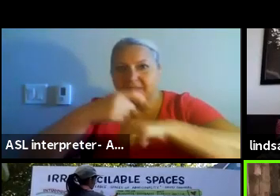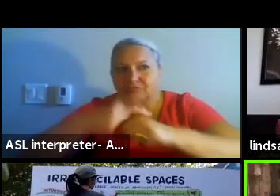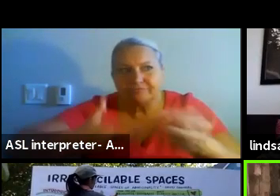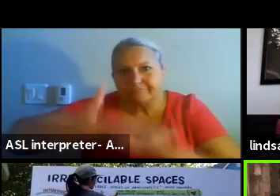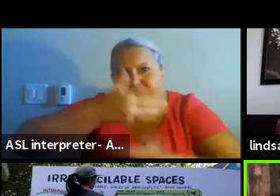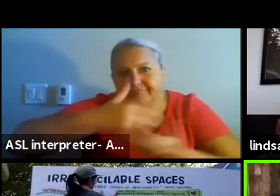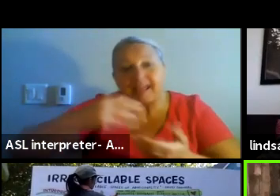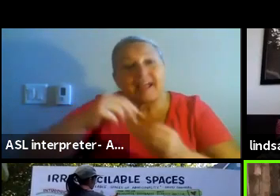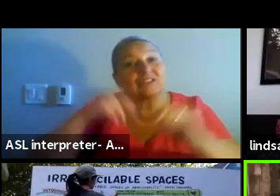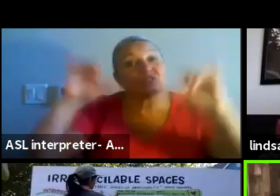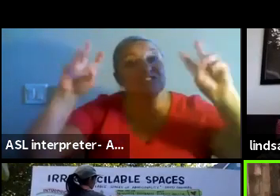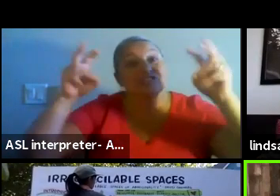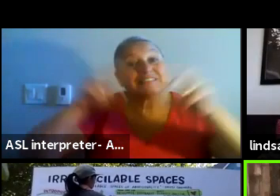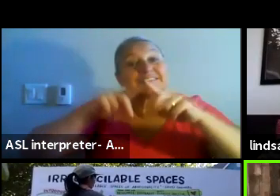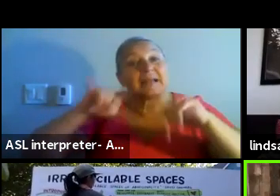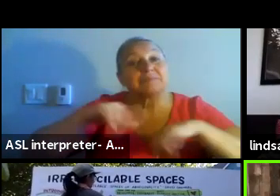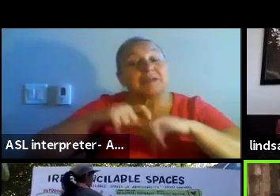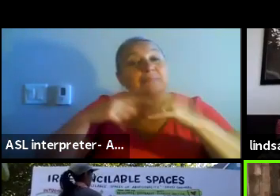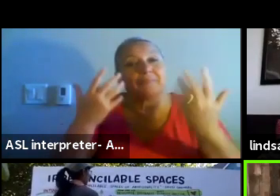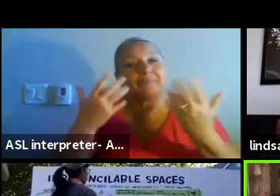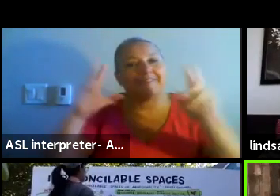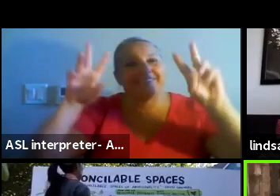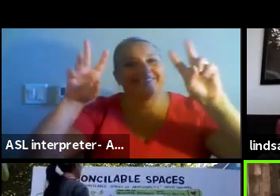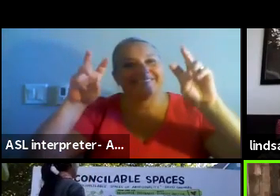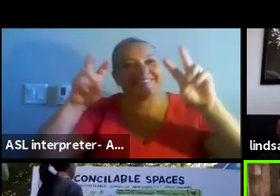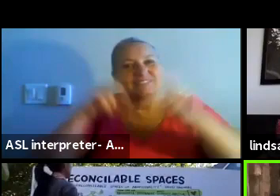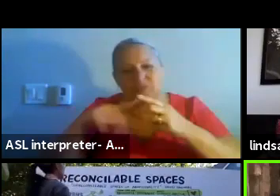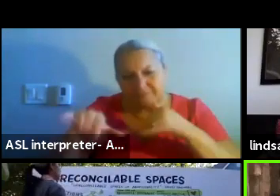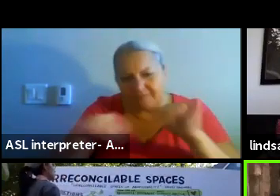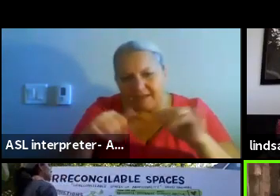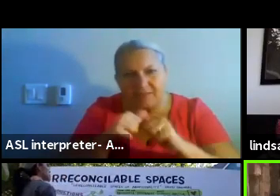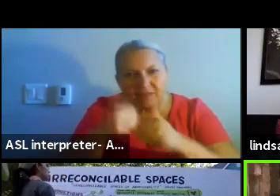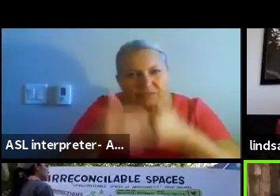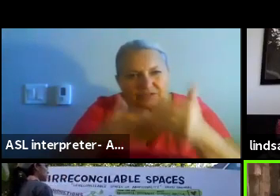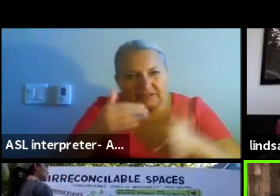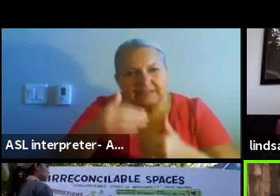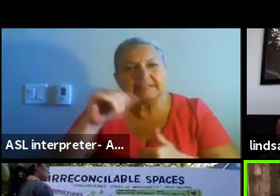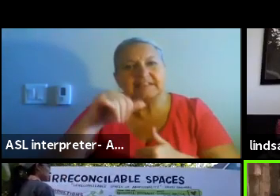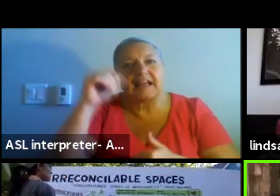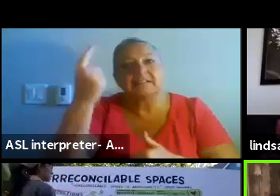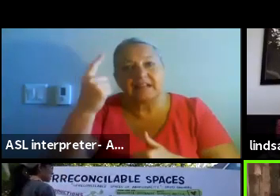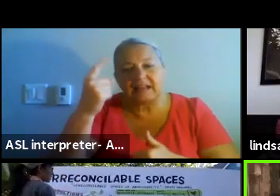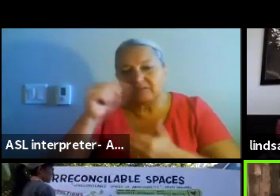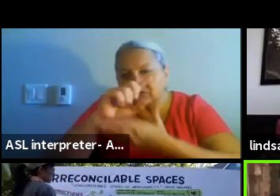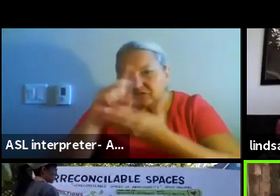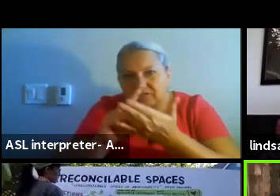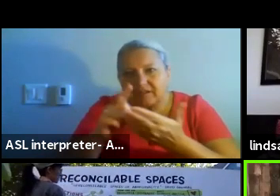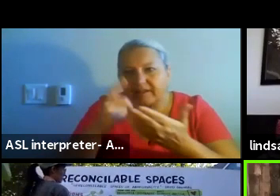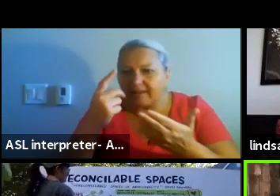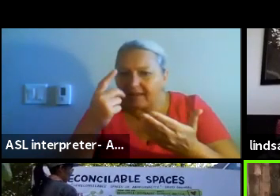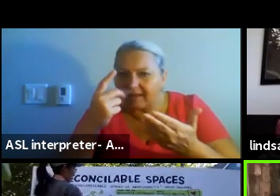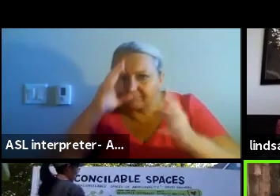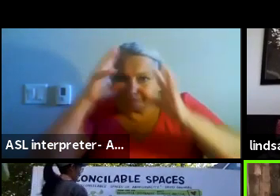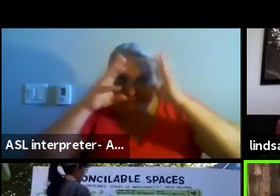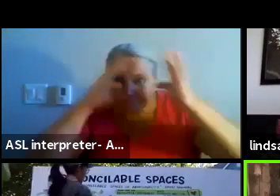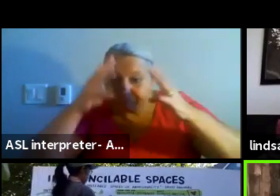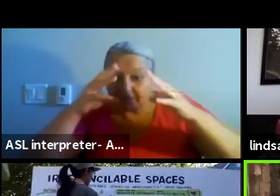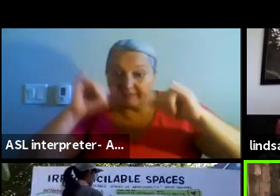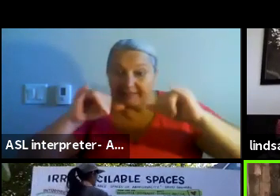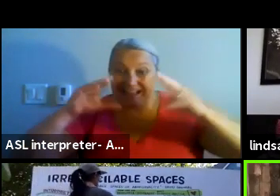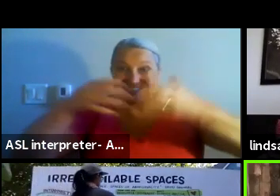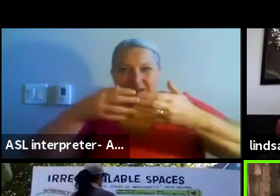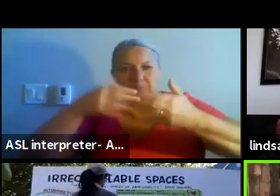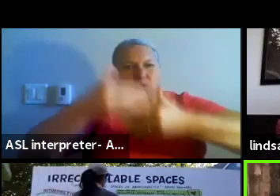a process, or more accurately, a devised process that is still in progress, through which I have been